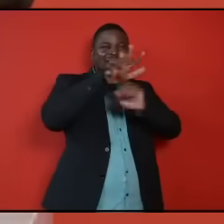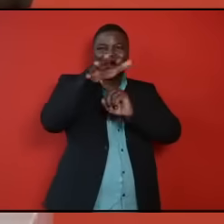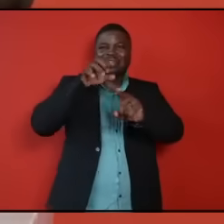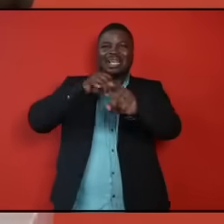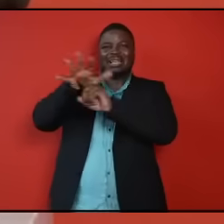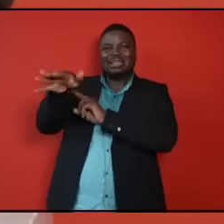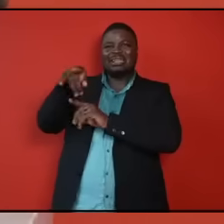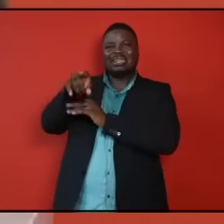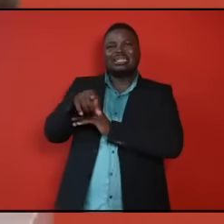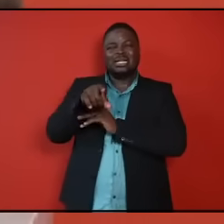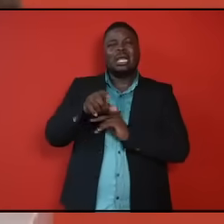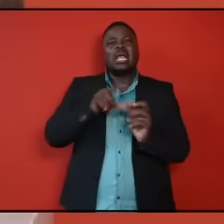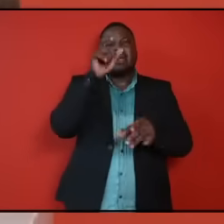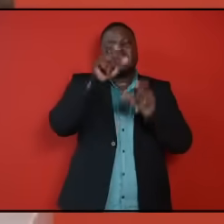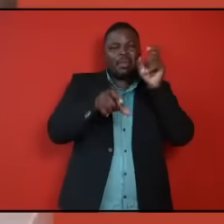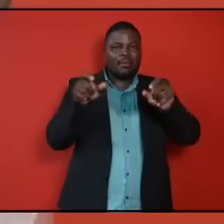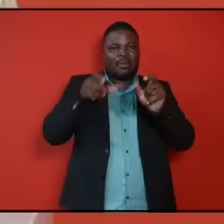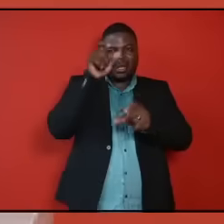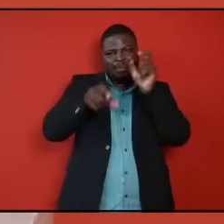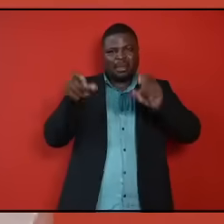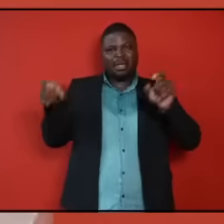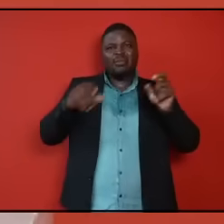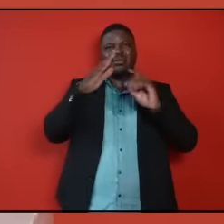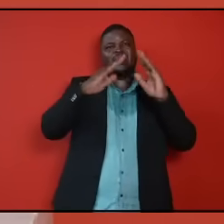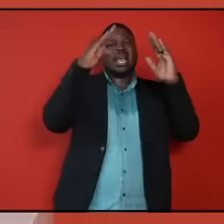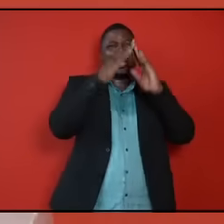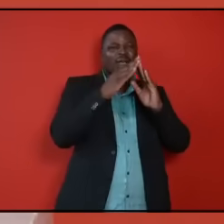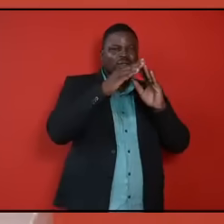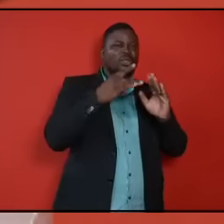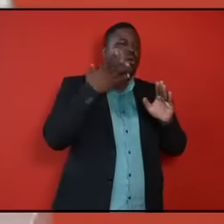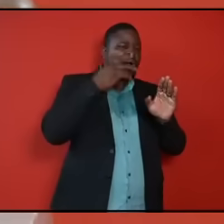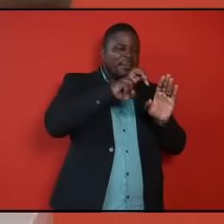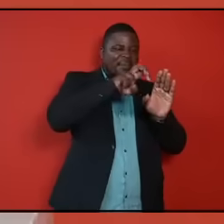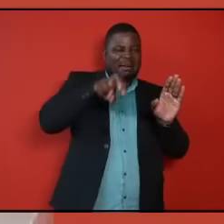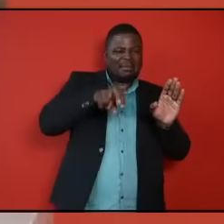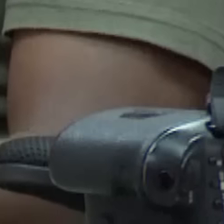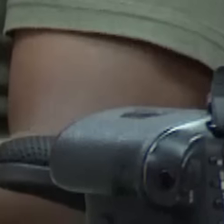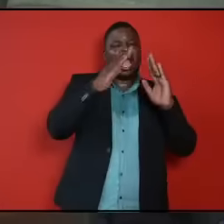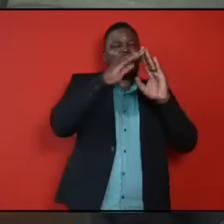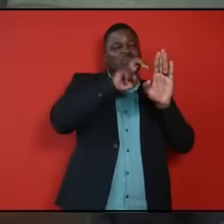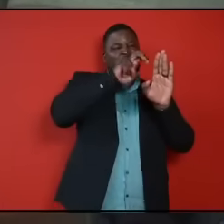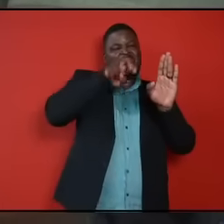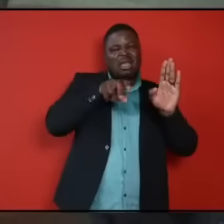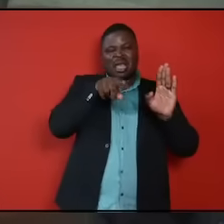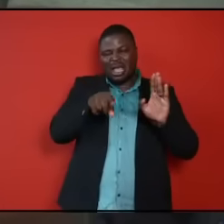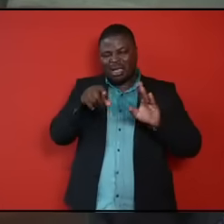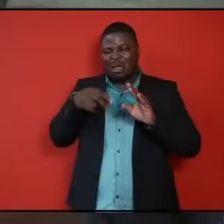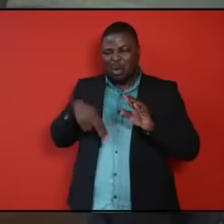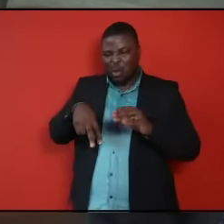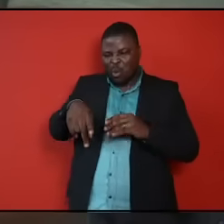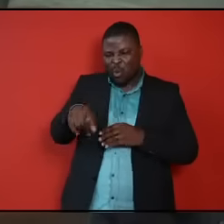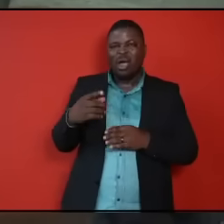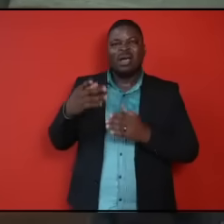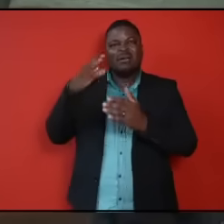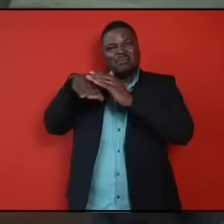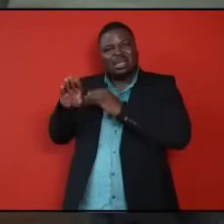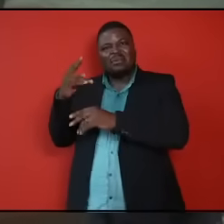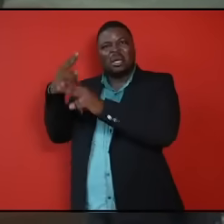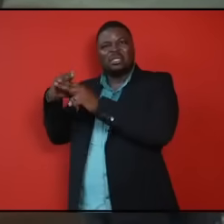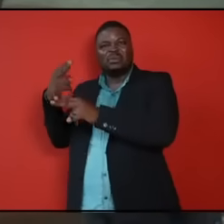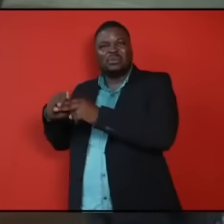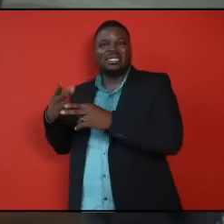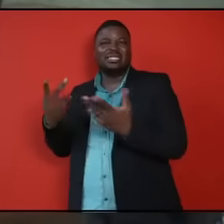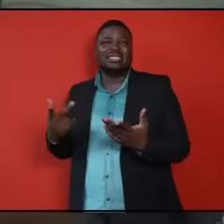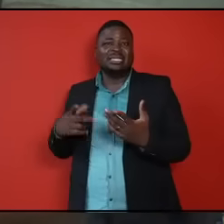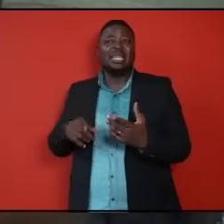inside the houses will have to get out, walk in the sewer to go to the toilet. Those are daily struggles of the people of